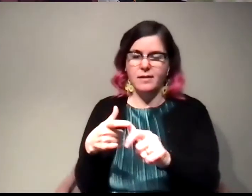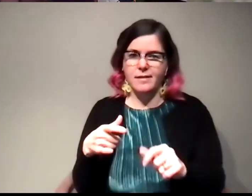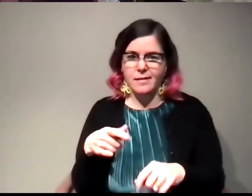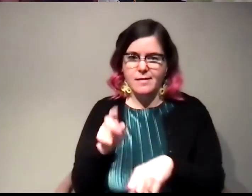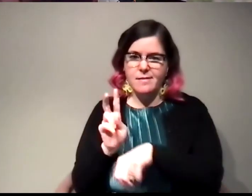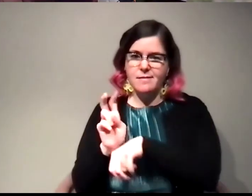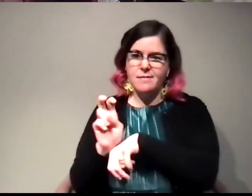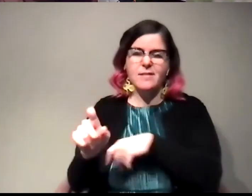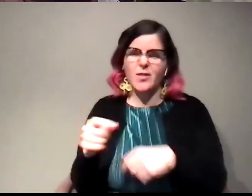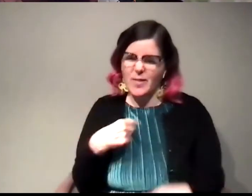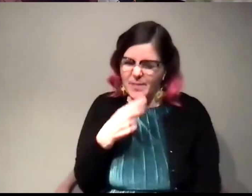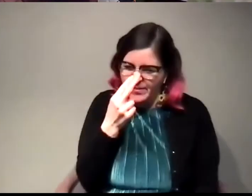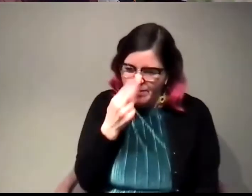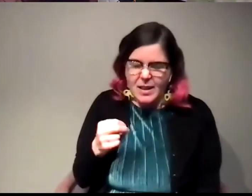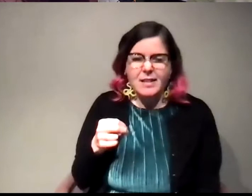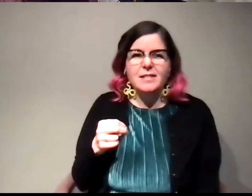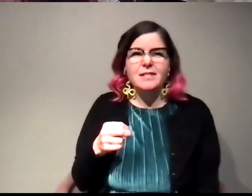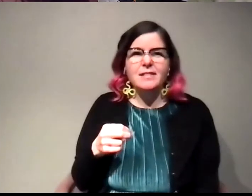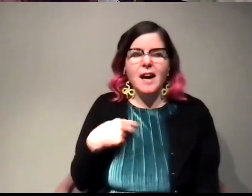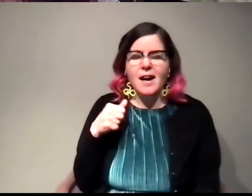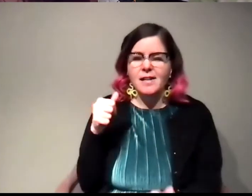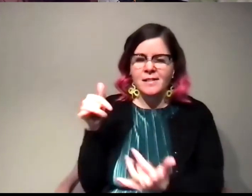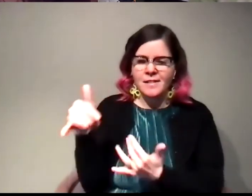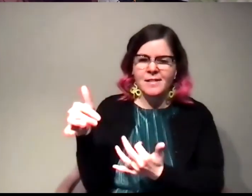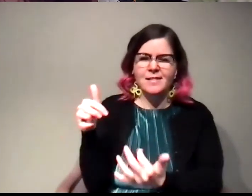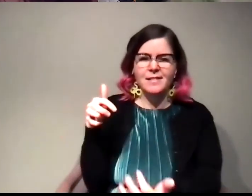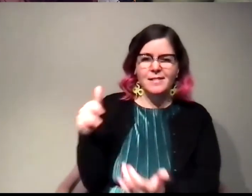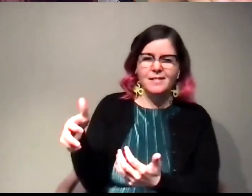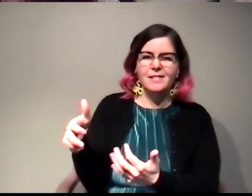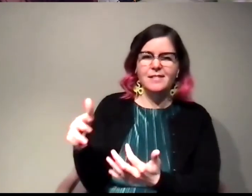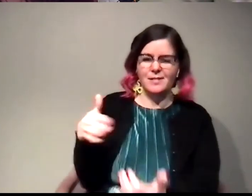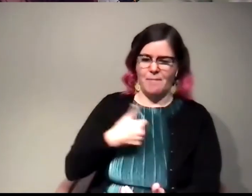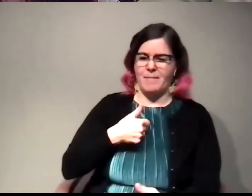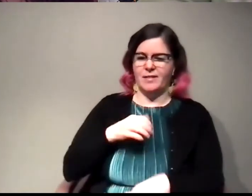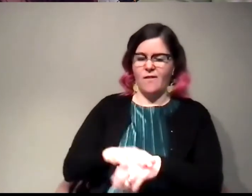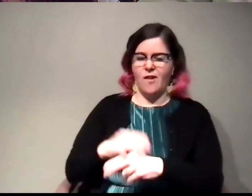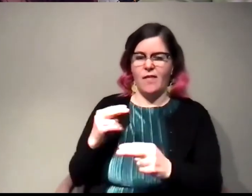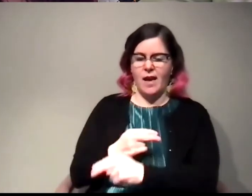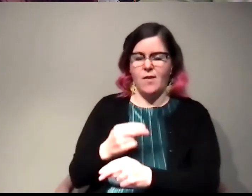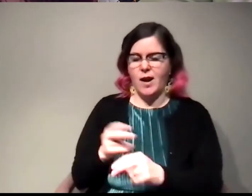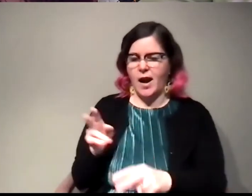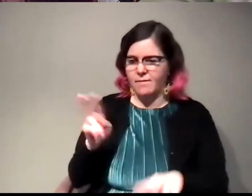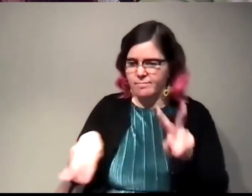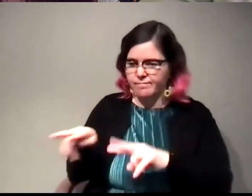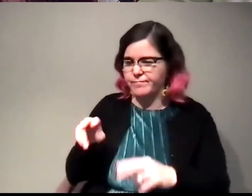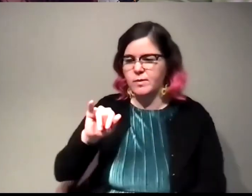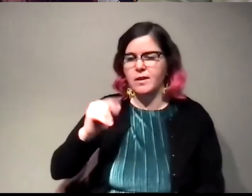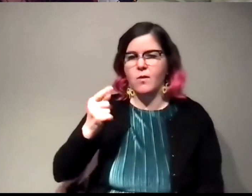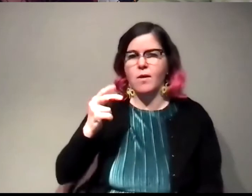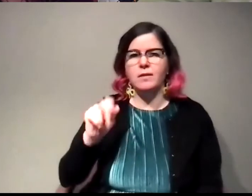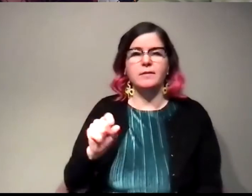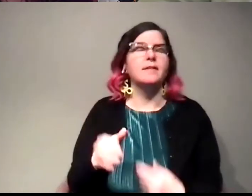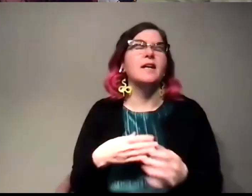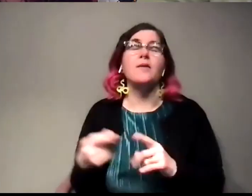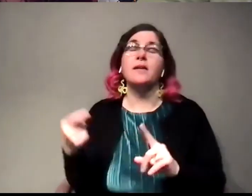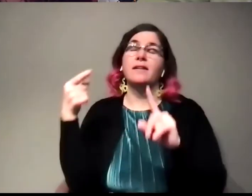seen in my life. I was like cracking up by myself on the side of the highway watching these iguanas. But anyway, let's get back